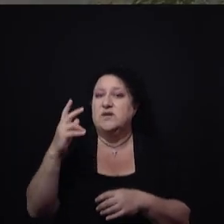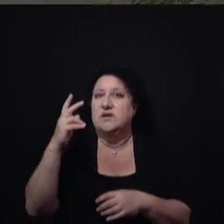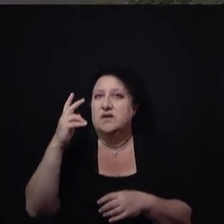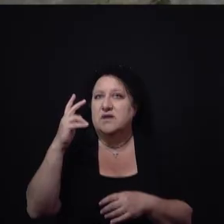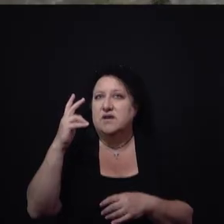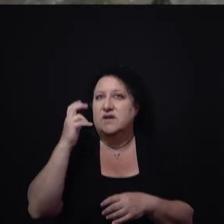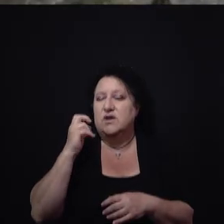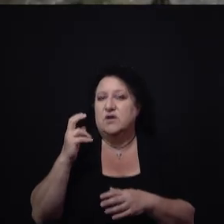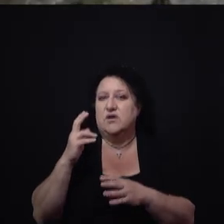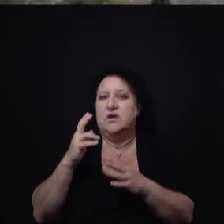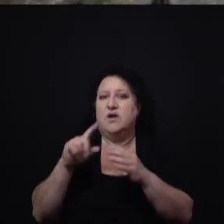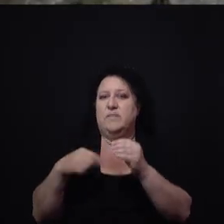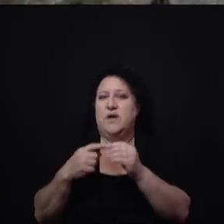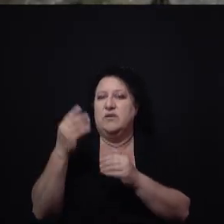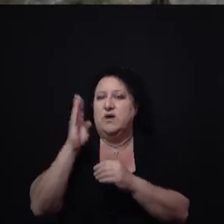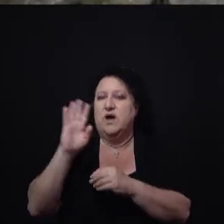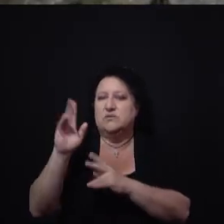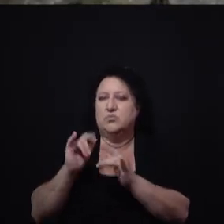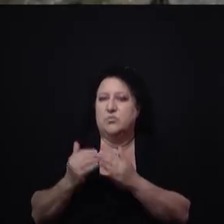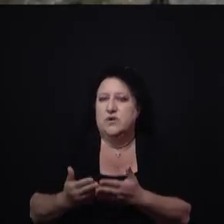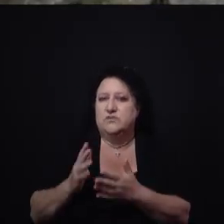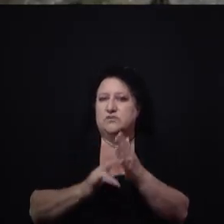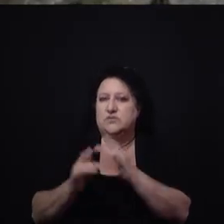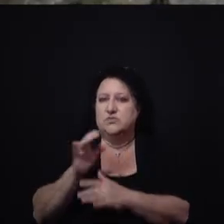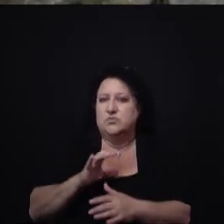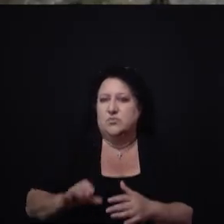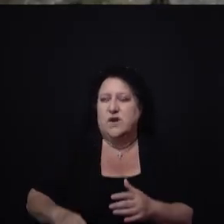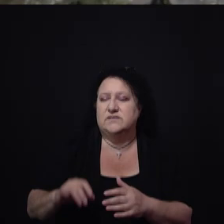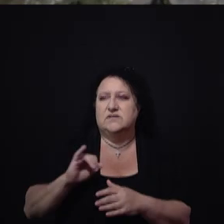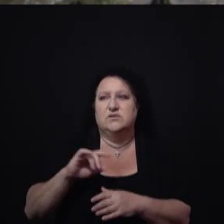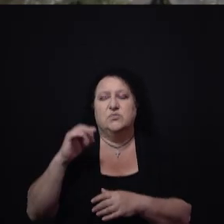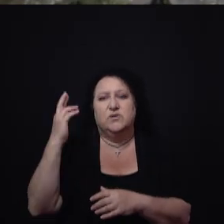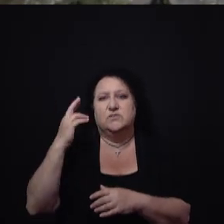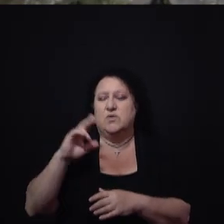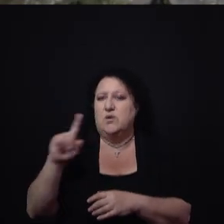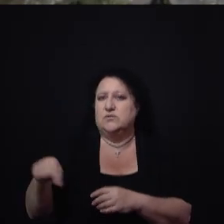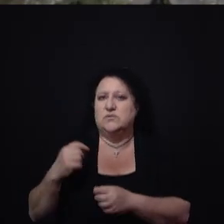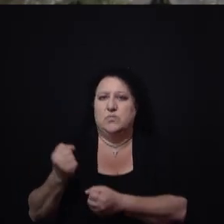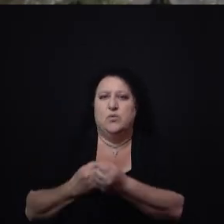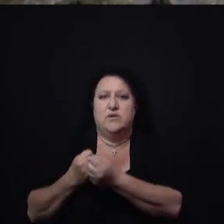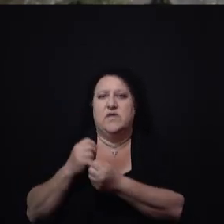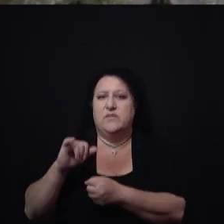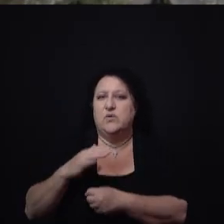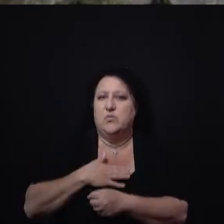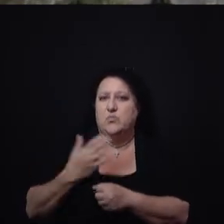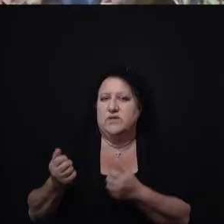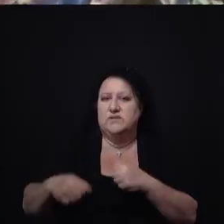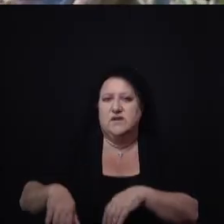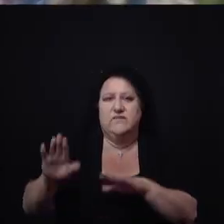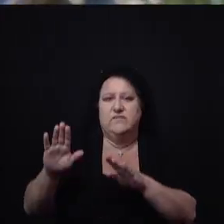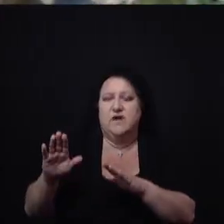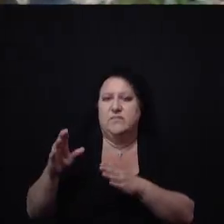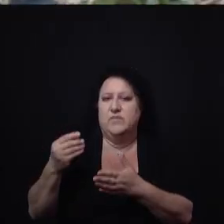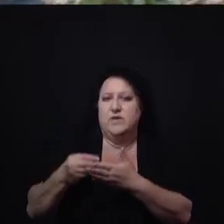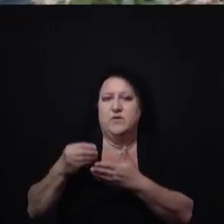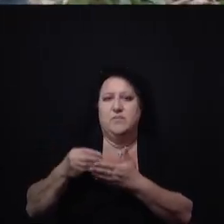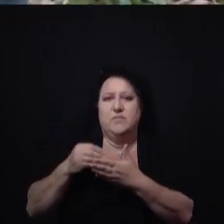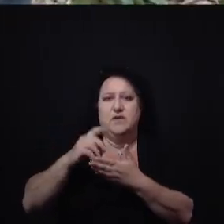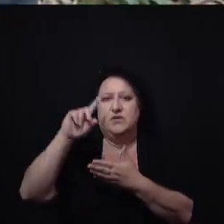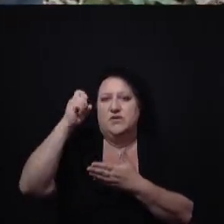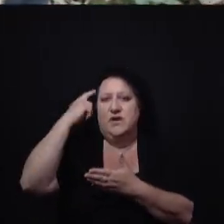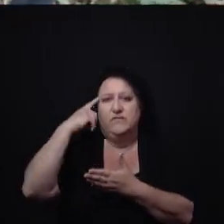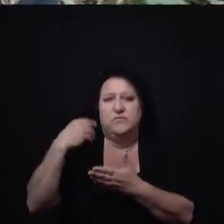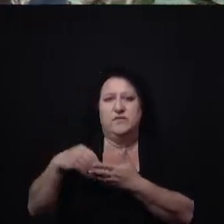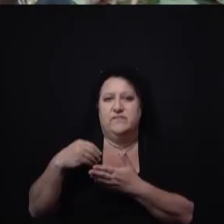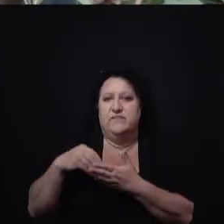part of the reason that we will always support this place, is because they're willing to give up their funding from the government. And we